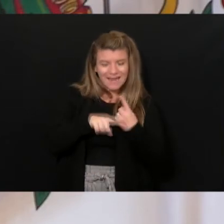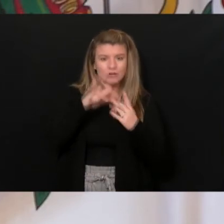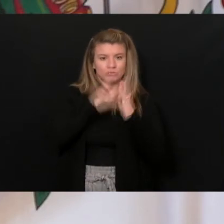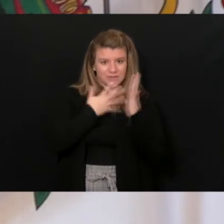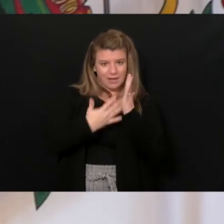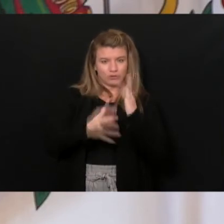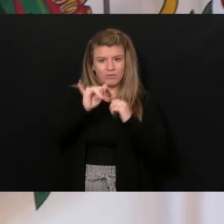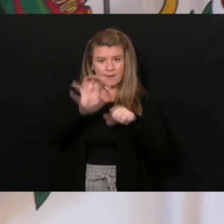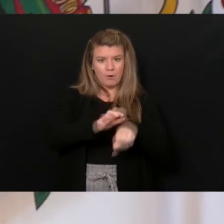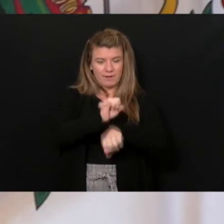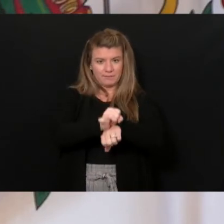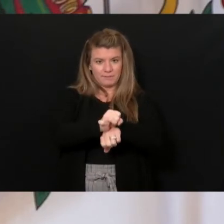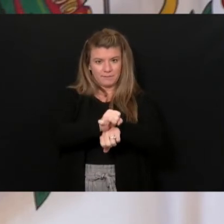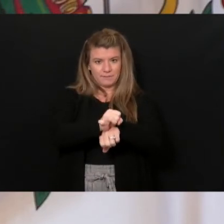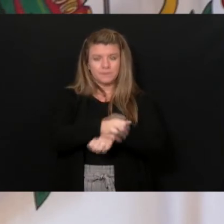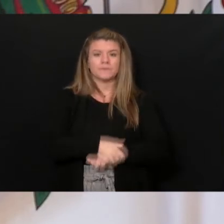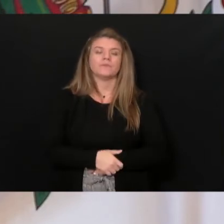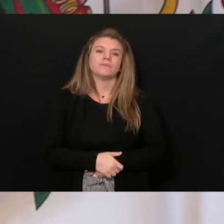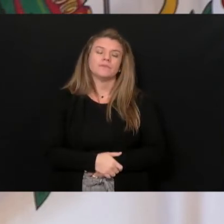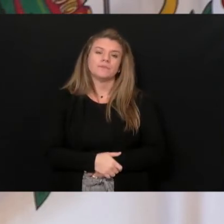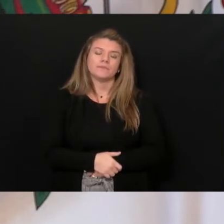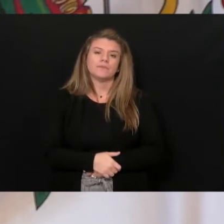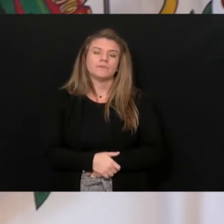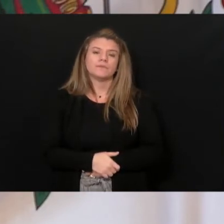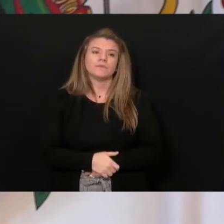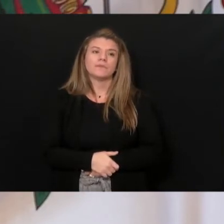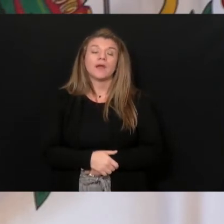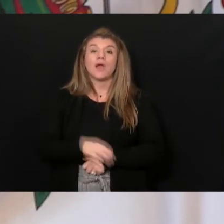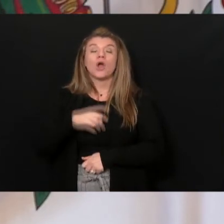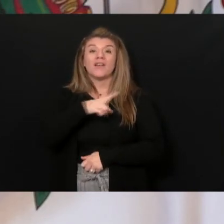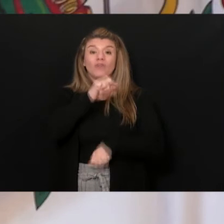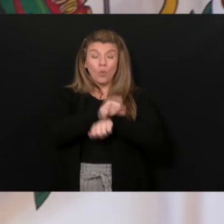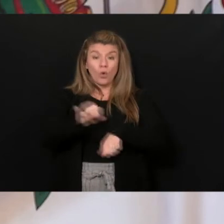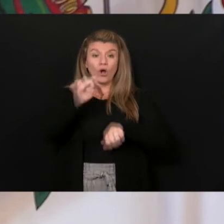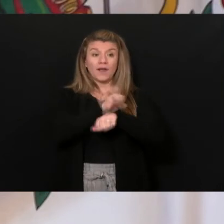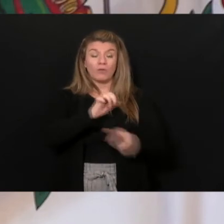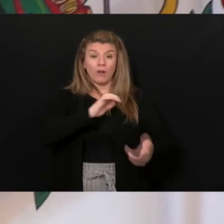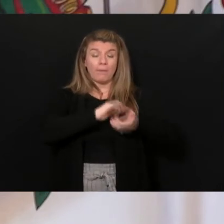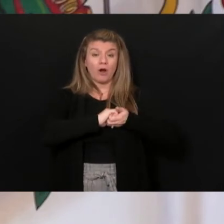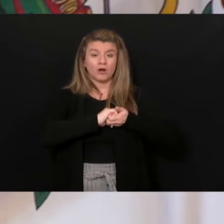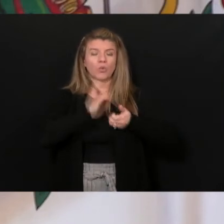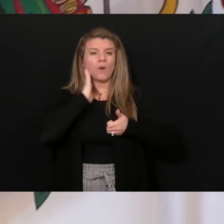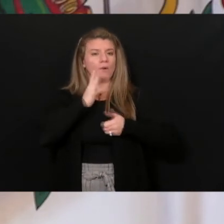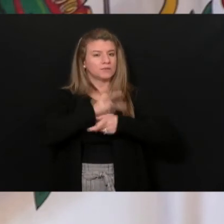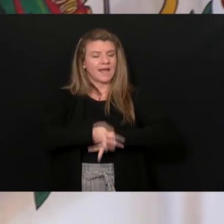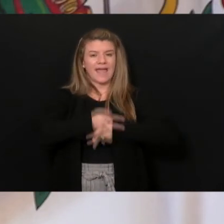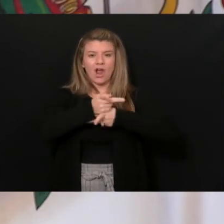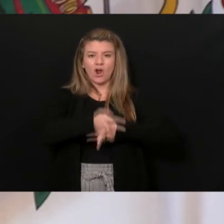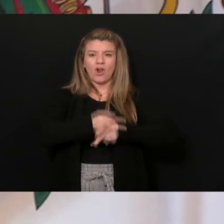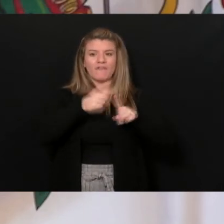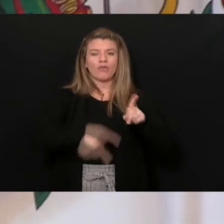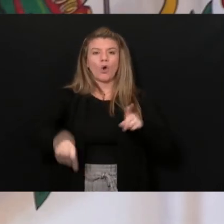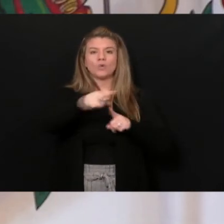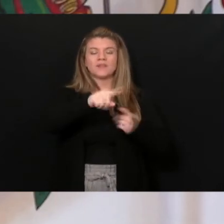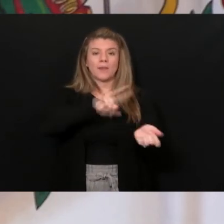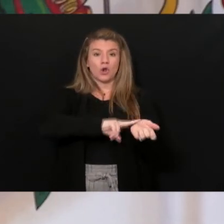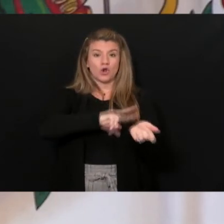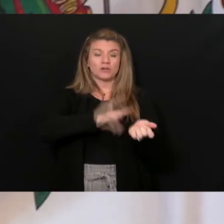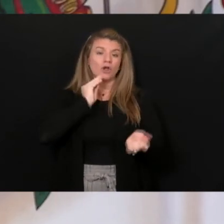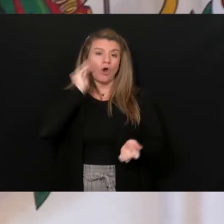schedule your appointments. By working with our partners, we will take care of those in our nursing homes